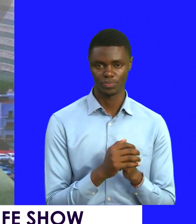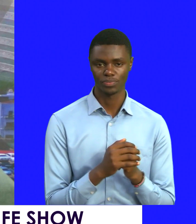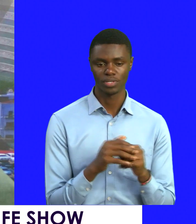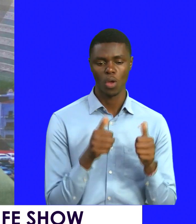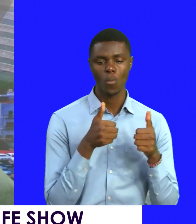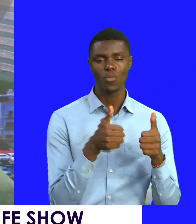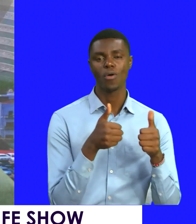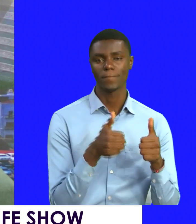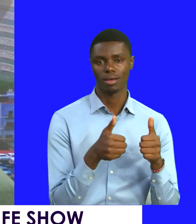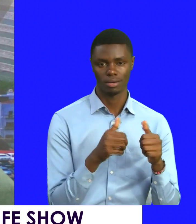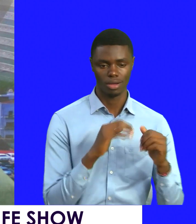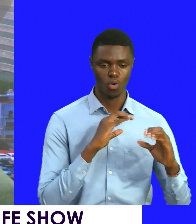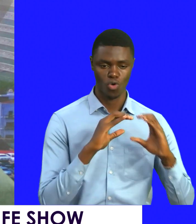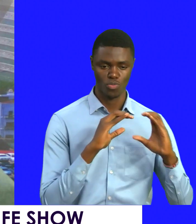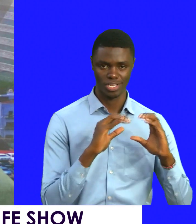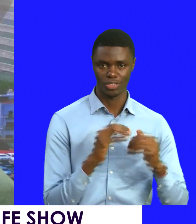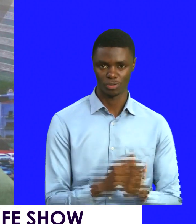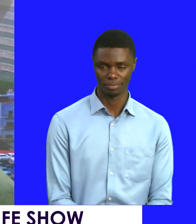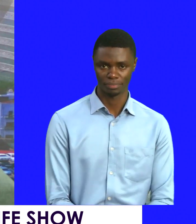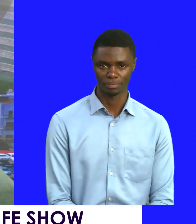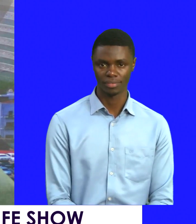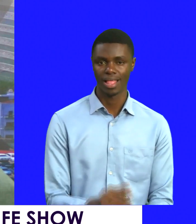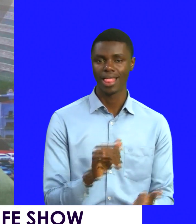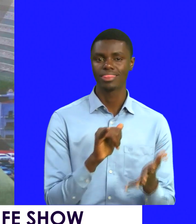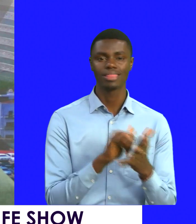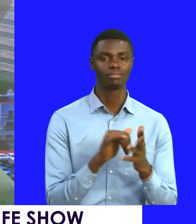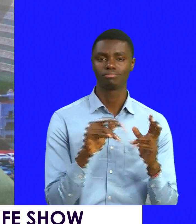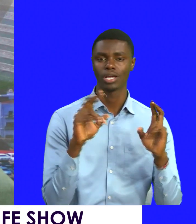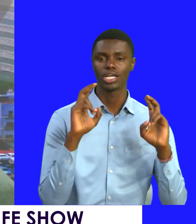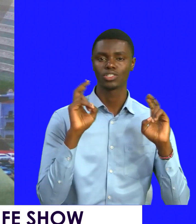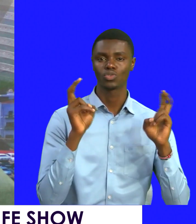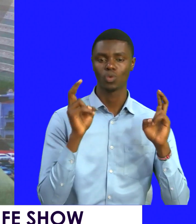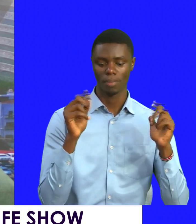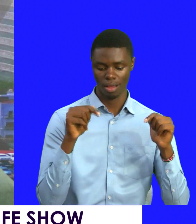Proper communication. That is our topic for today.